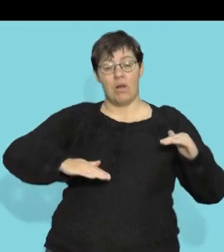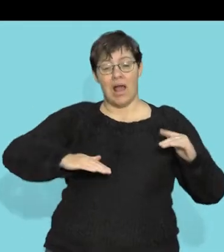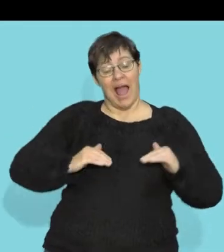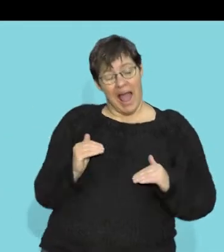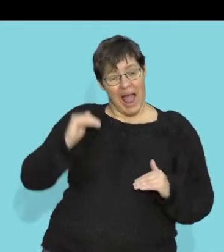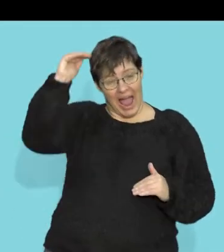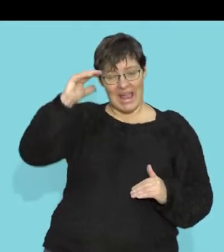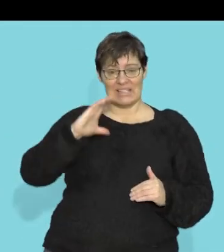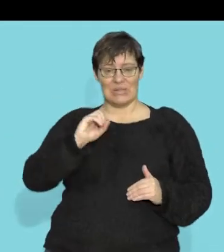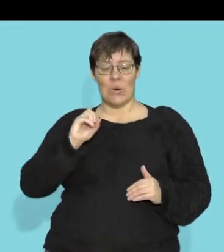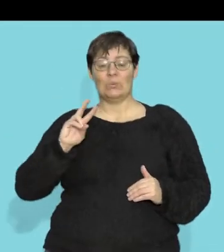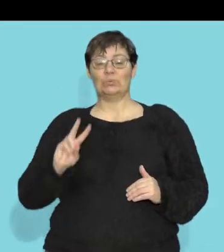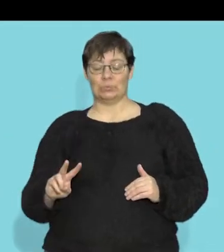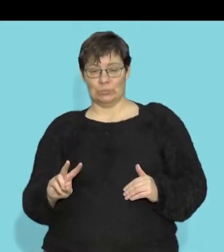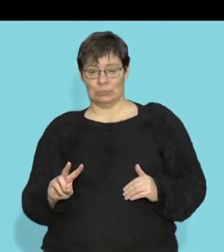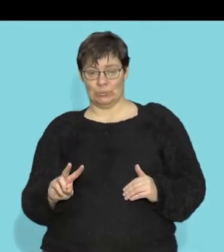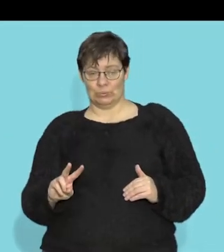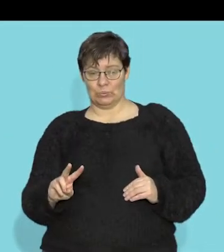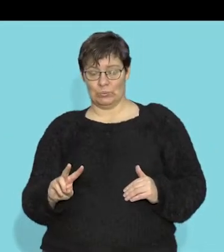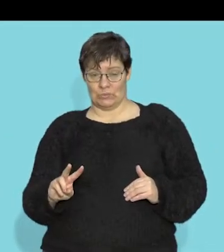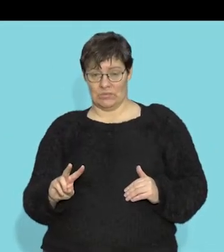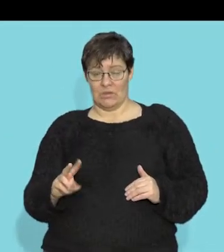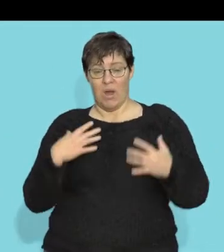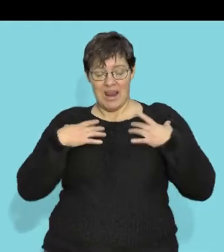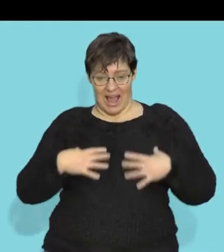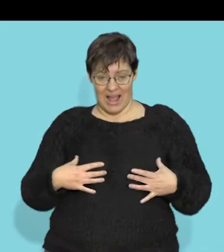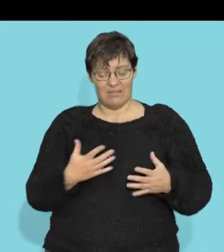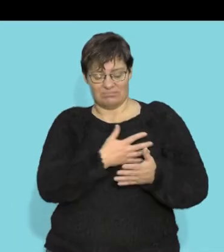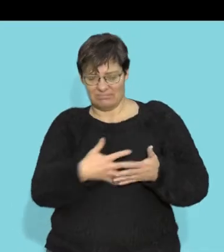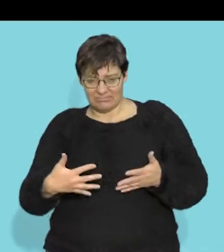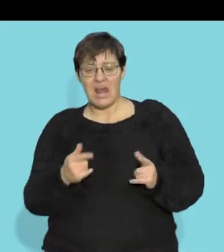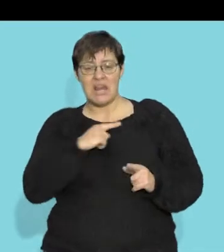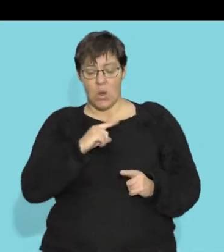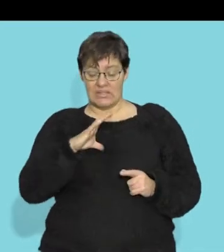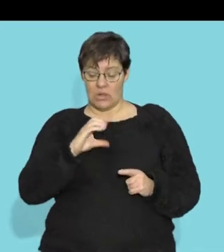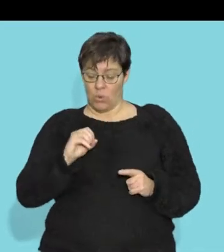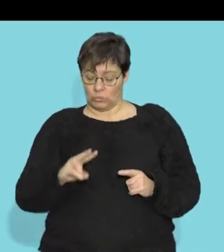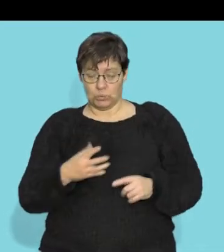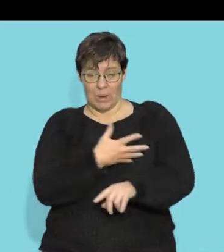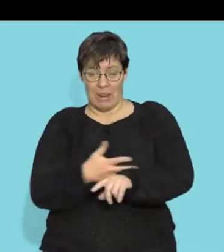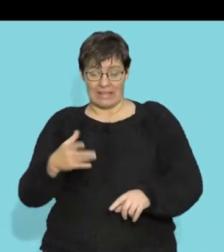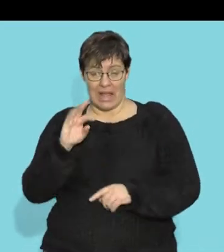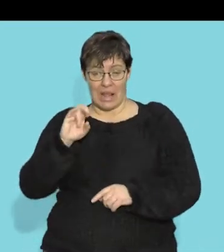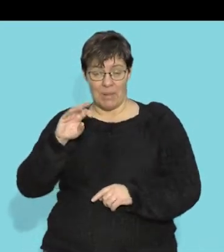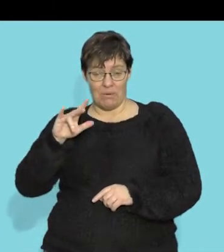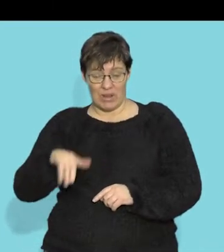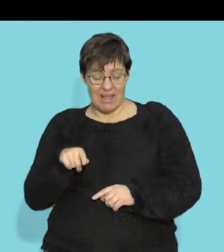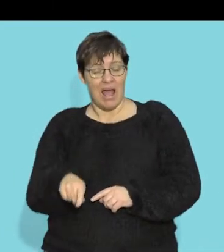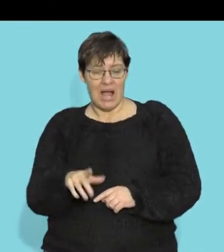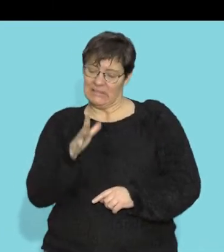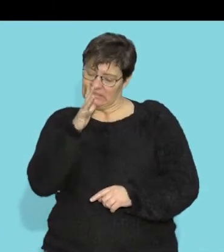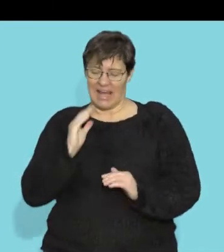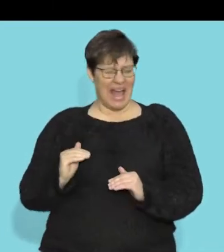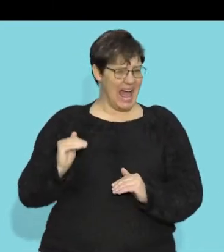into, right, the capillary from the lungs, but I'm going to show you that just now. So now we have the